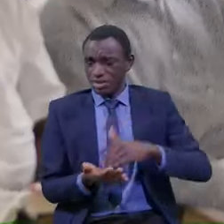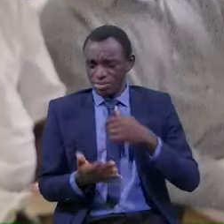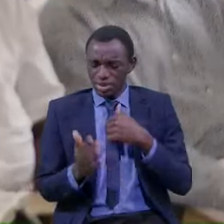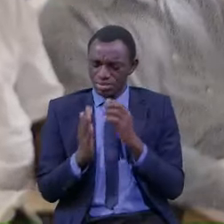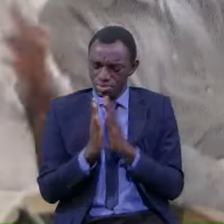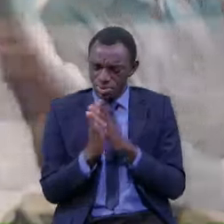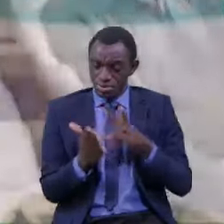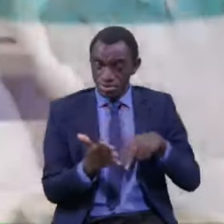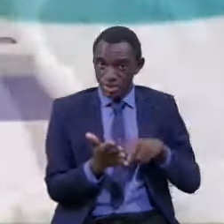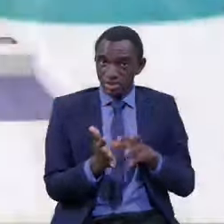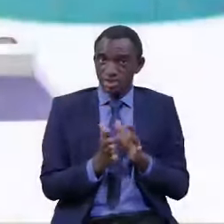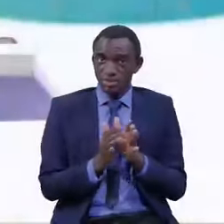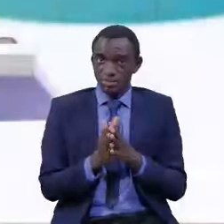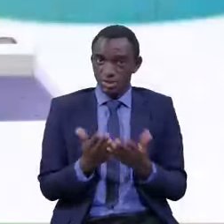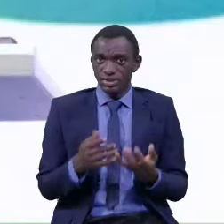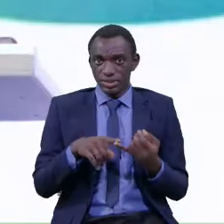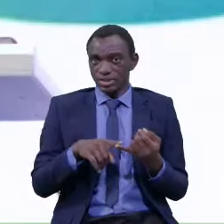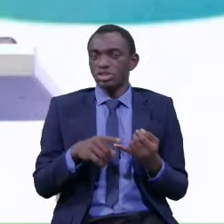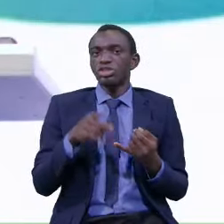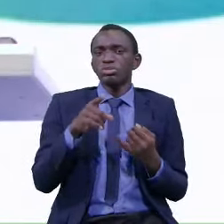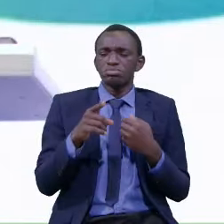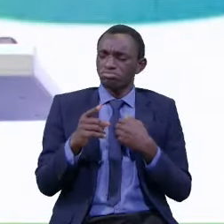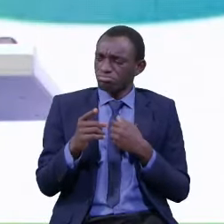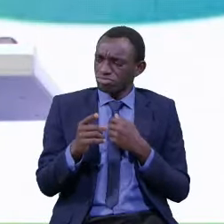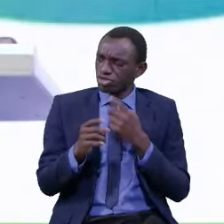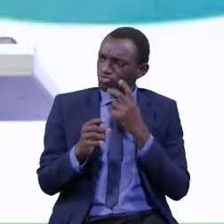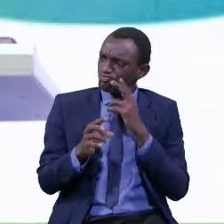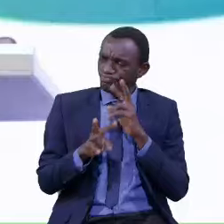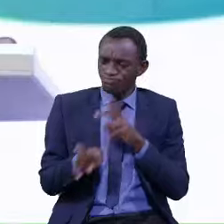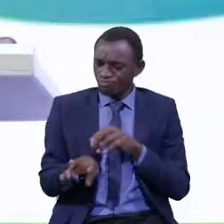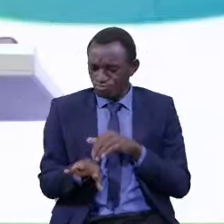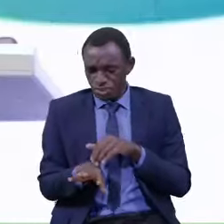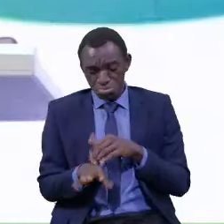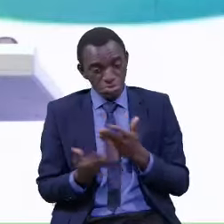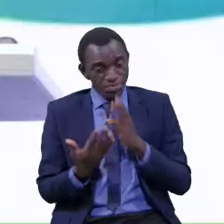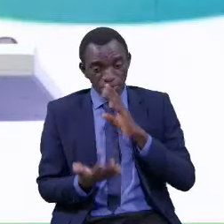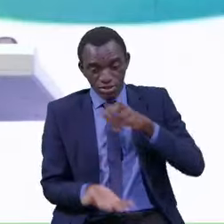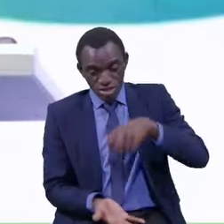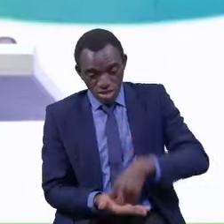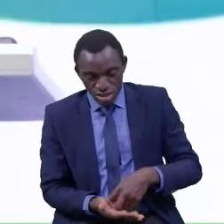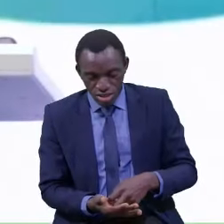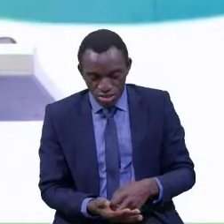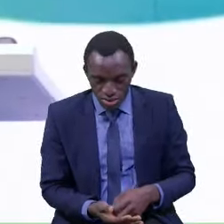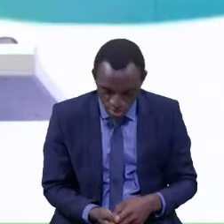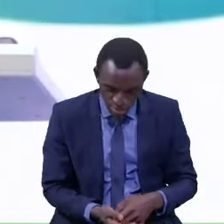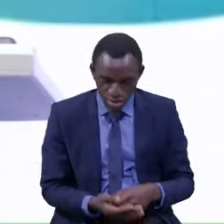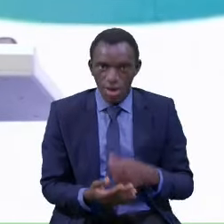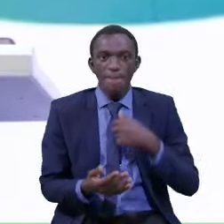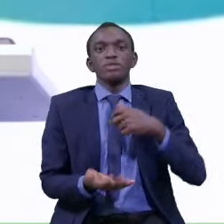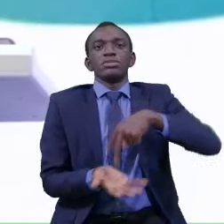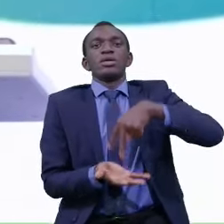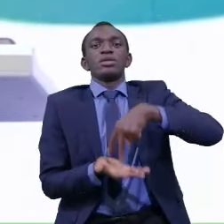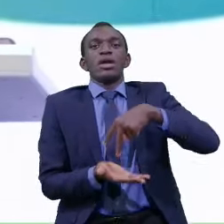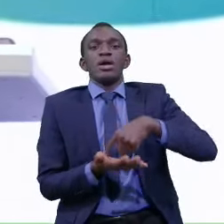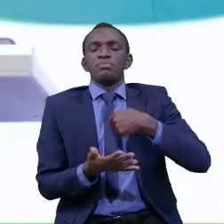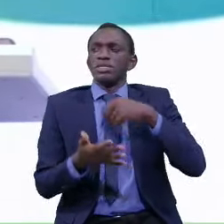on my knees. If I'm feeling sleepy, I might stand up. And I read that and I said, Lord, you give